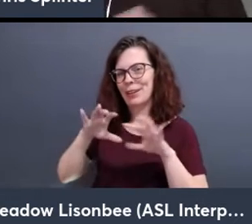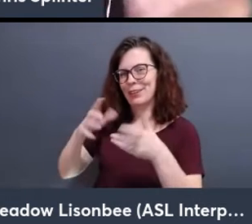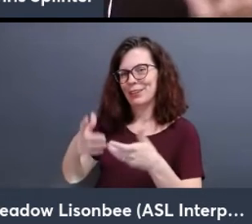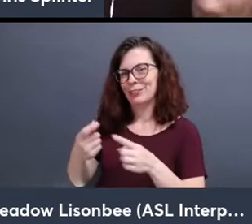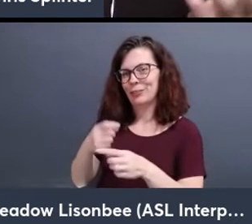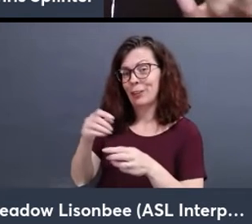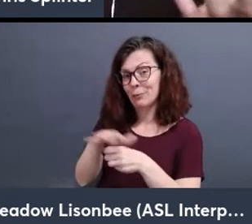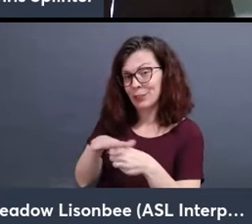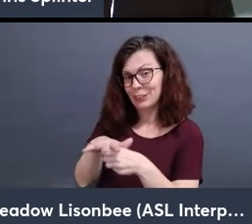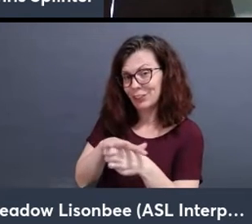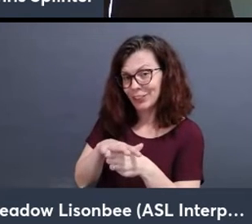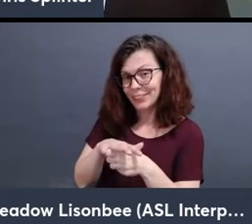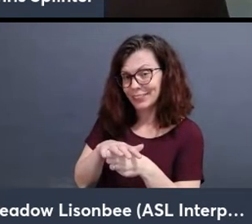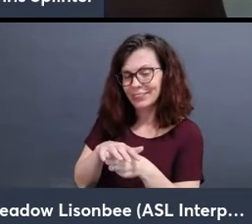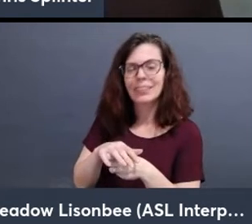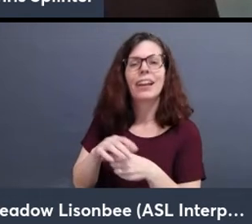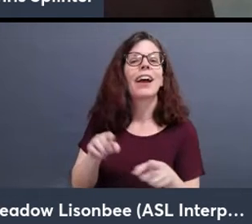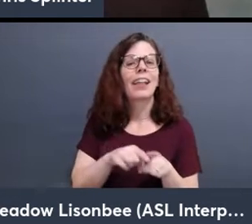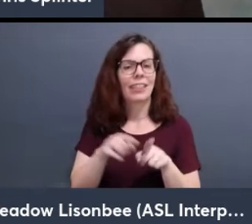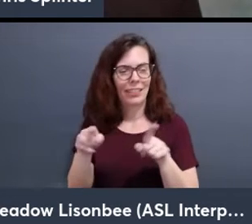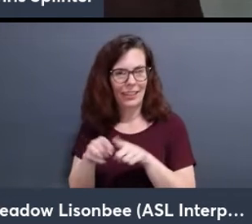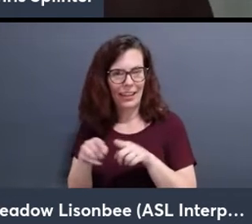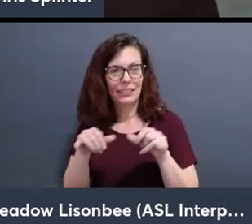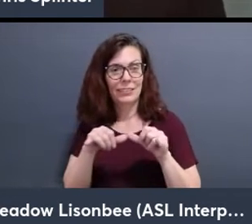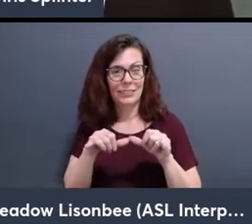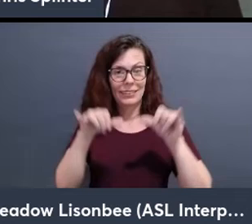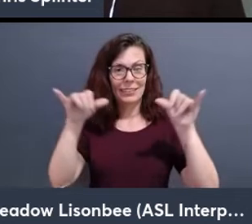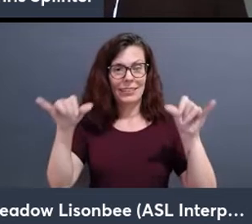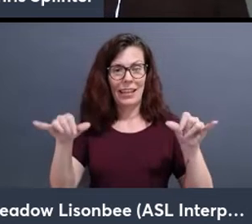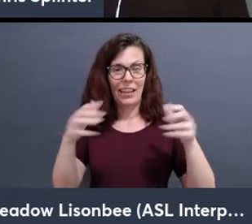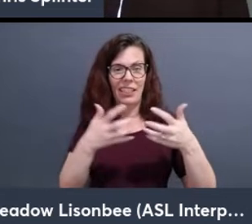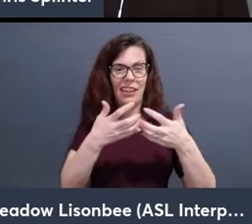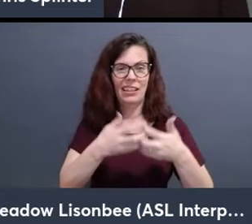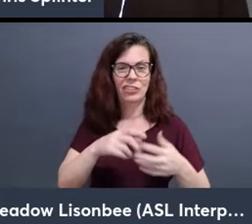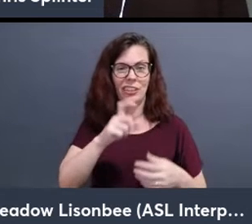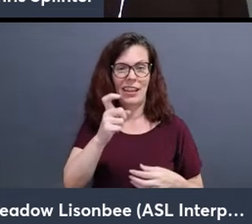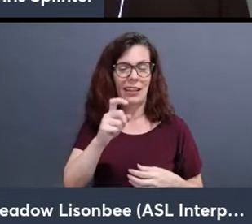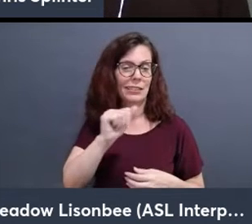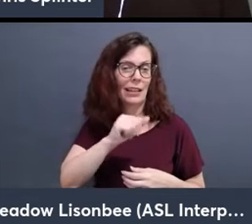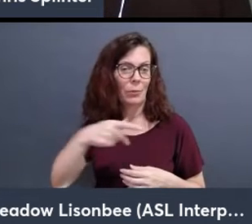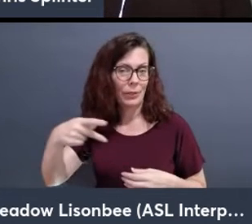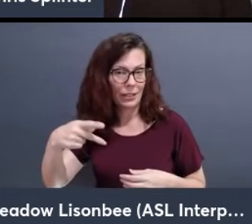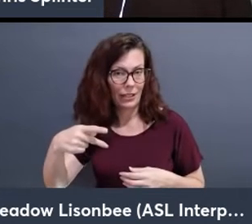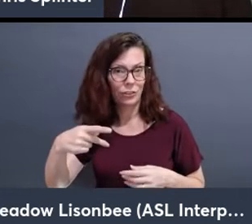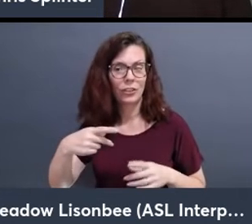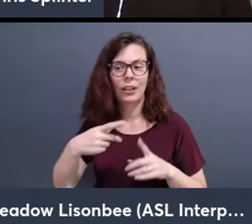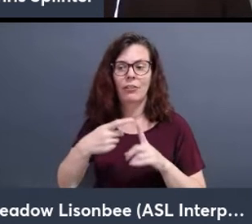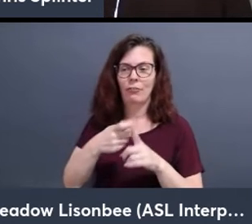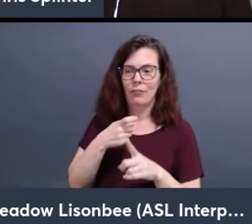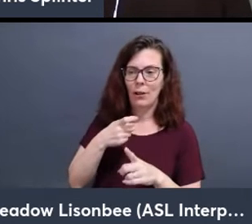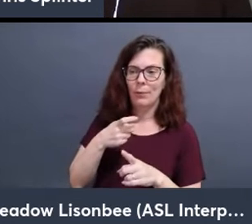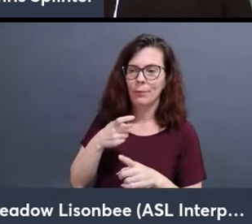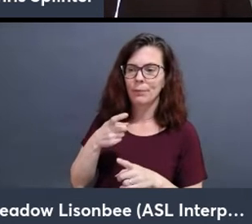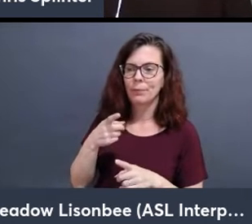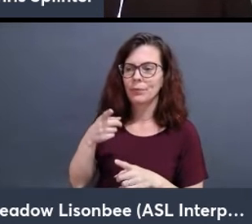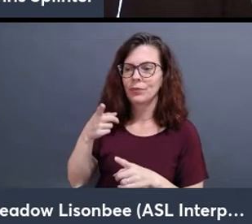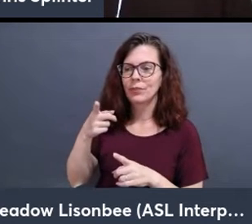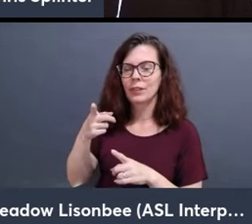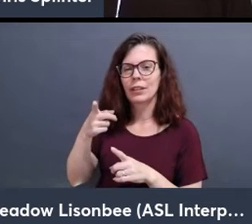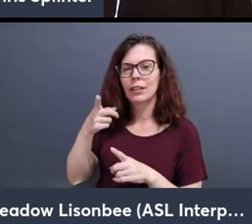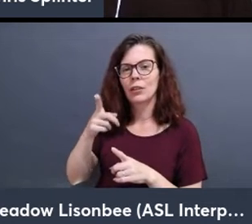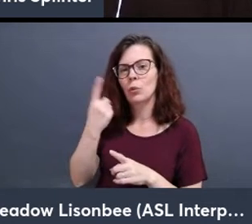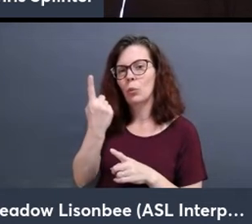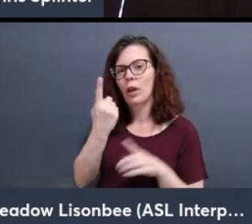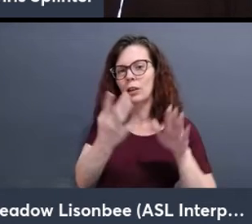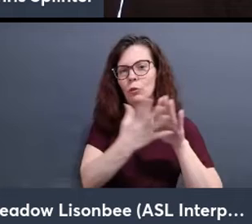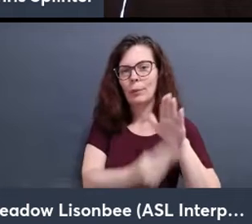and then I'm going to scale the Nginx application from 1 replica to 2